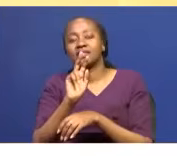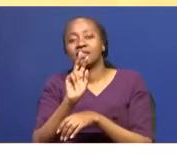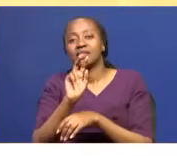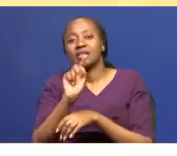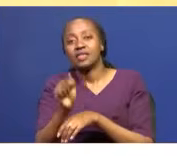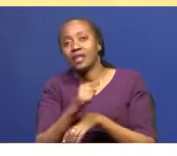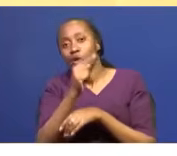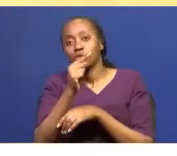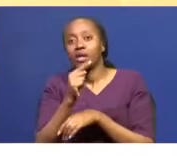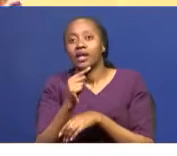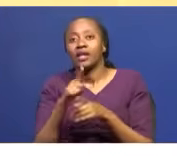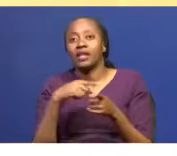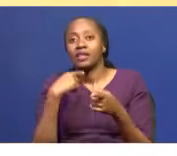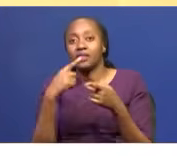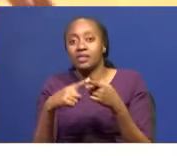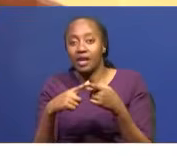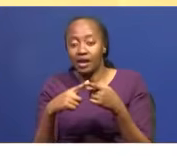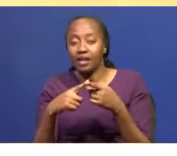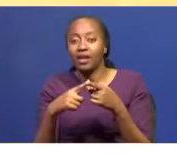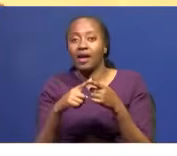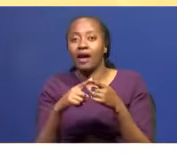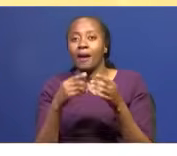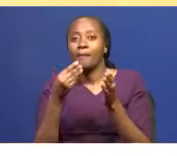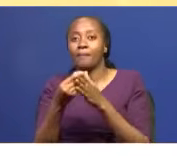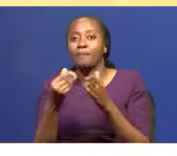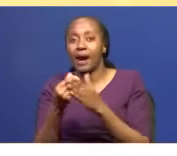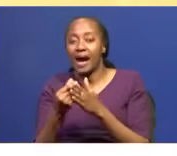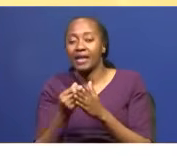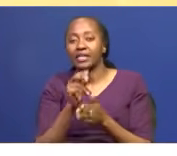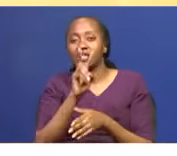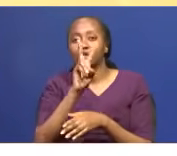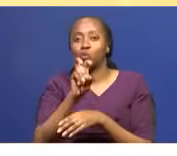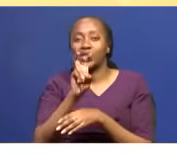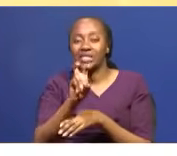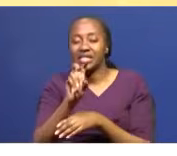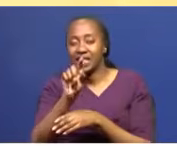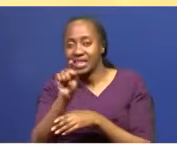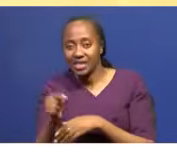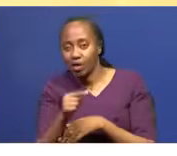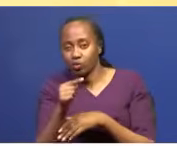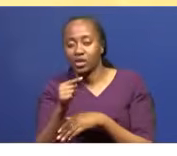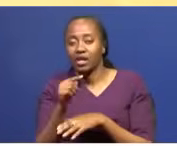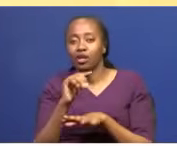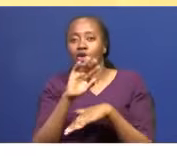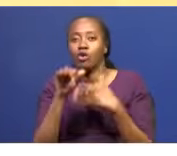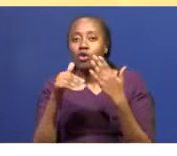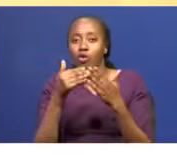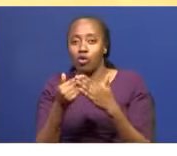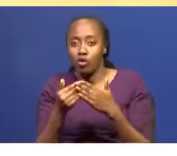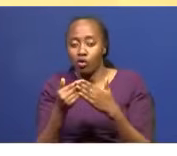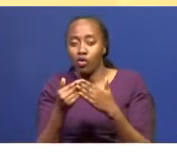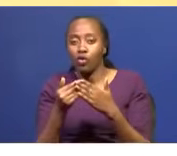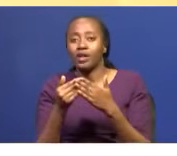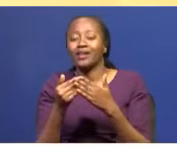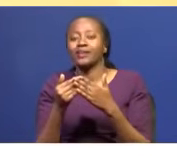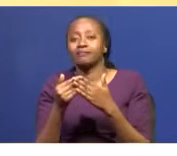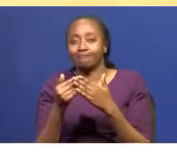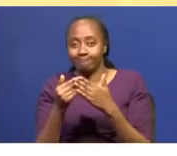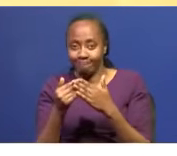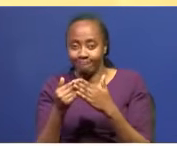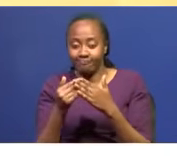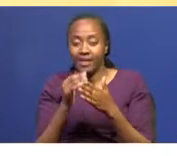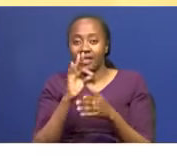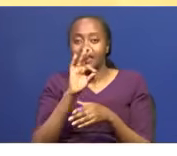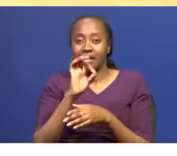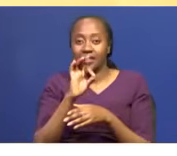sum, cash bail of Kenya shillings 20,000, pre-trial conference on the 30th of September